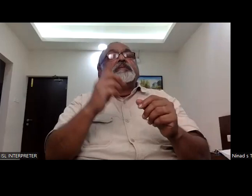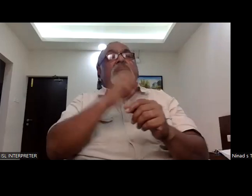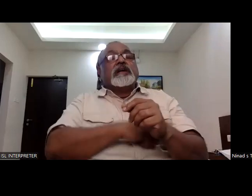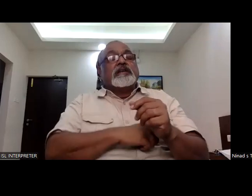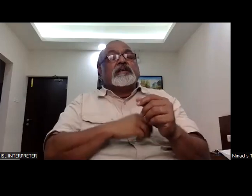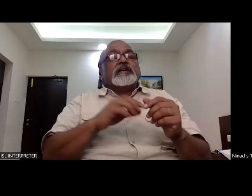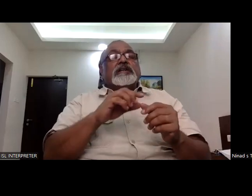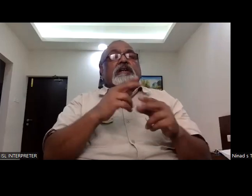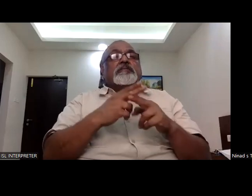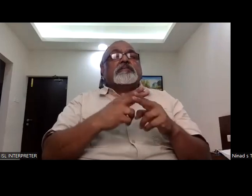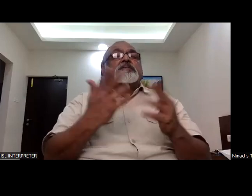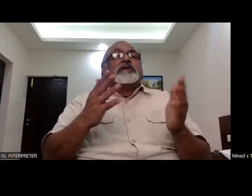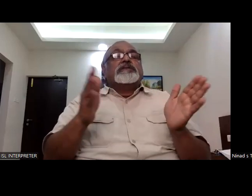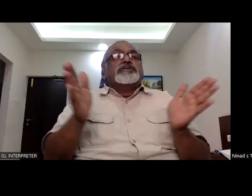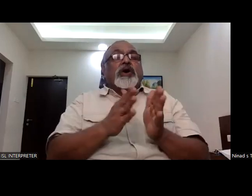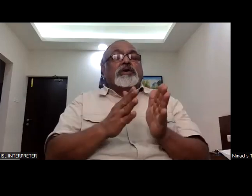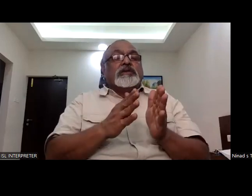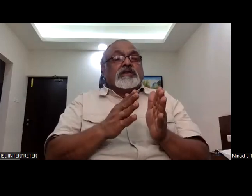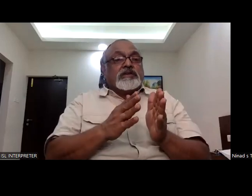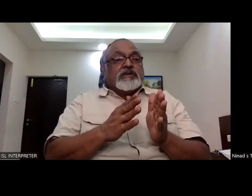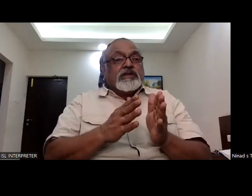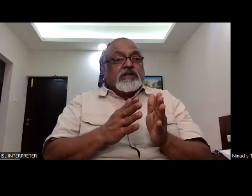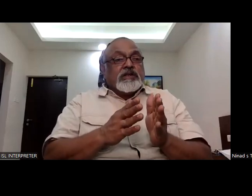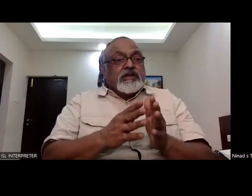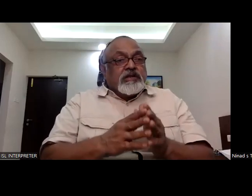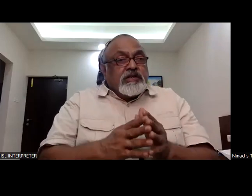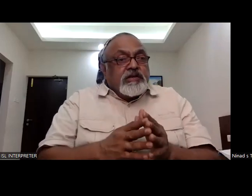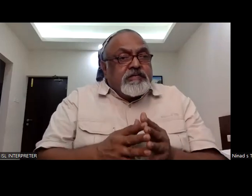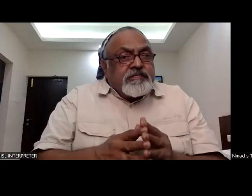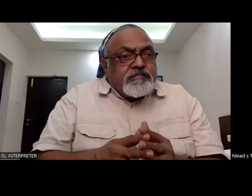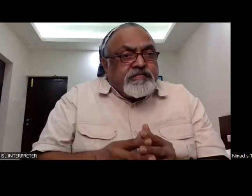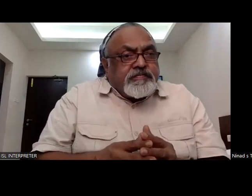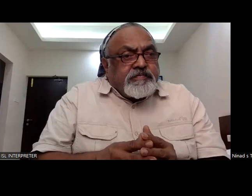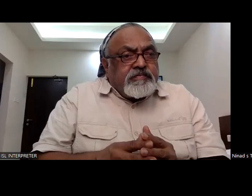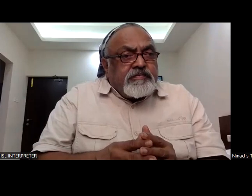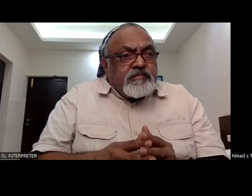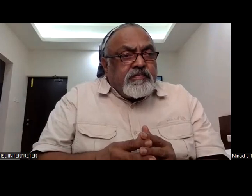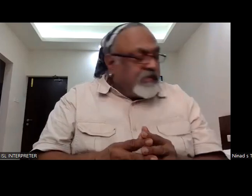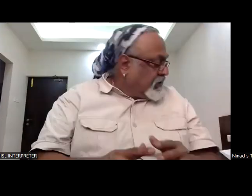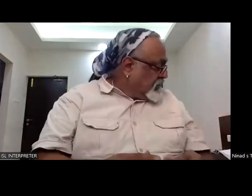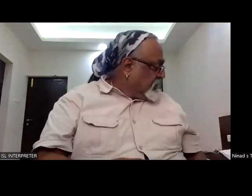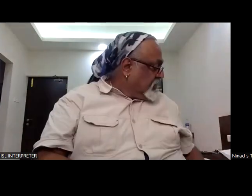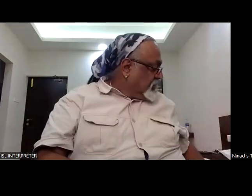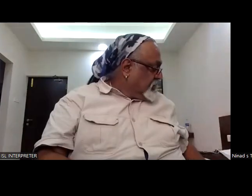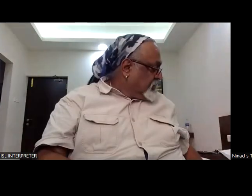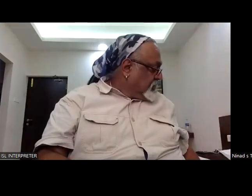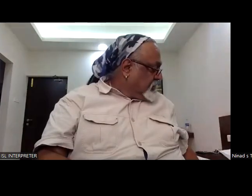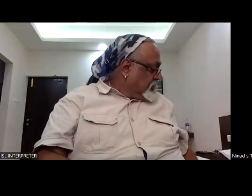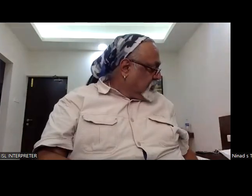stage or a shock and bewilderment stage, which lasts for around few